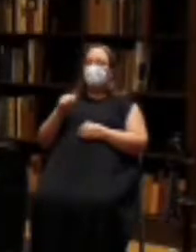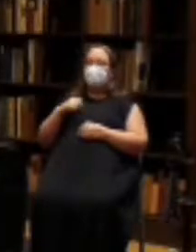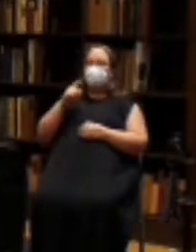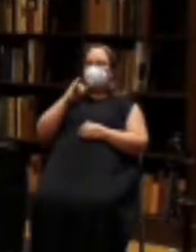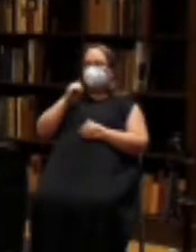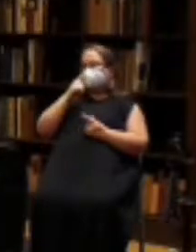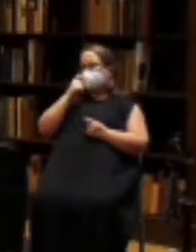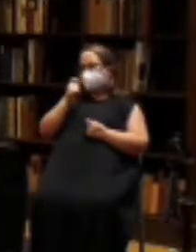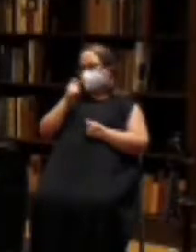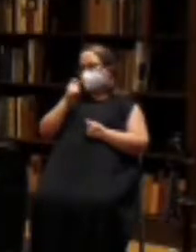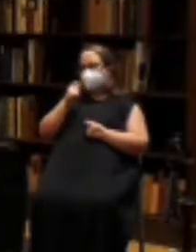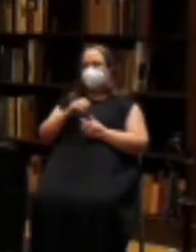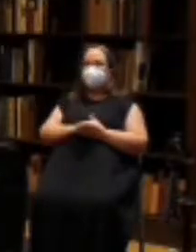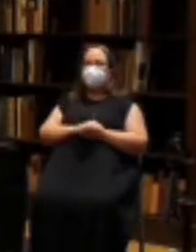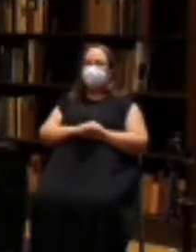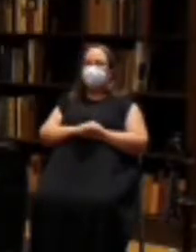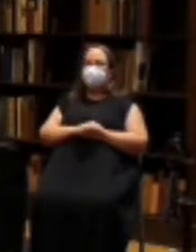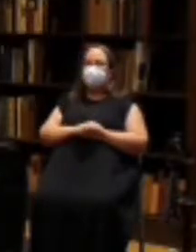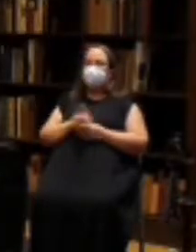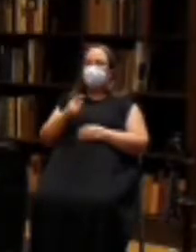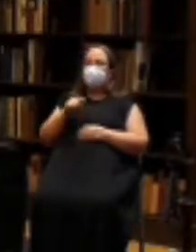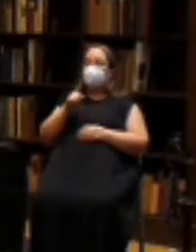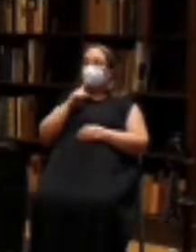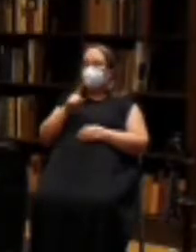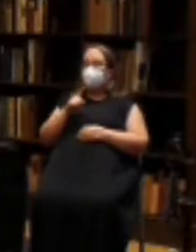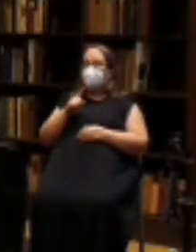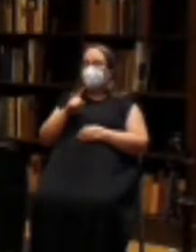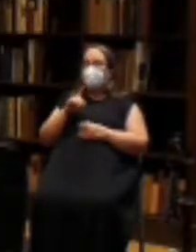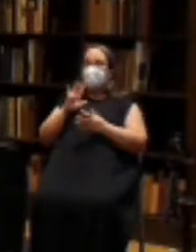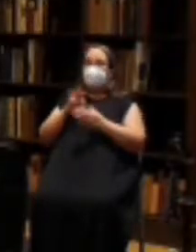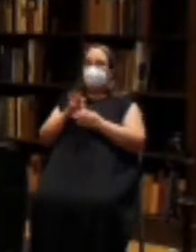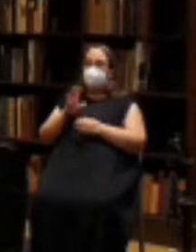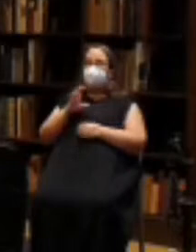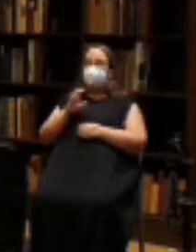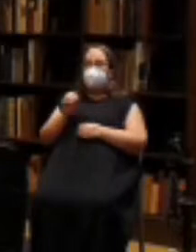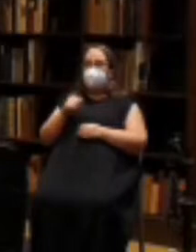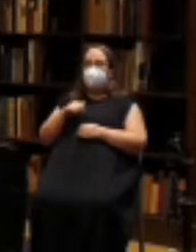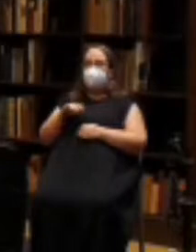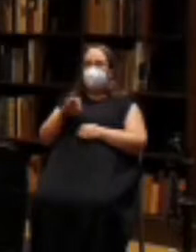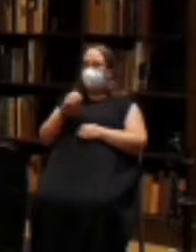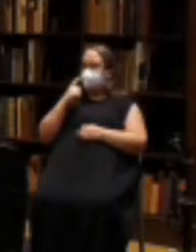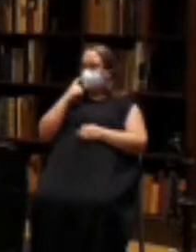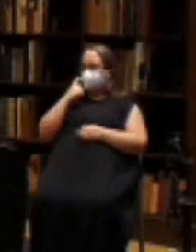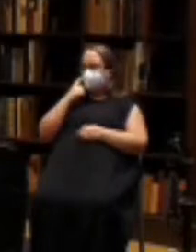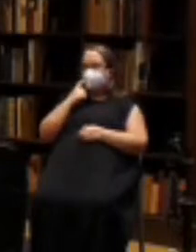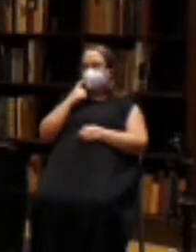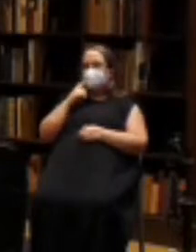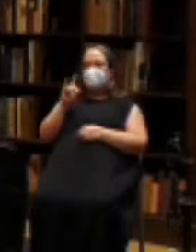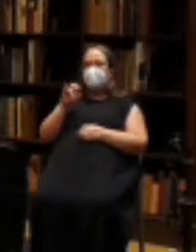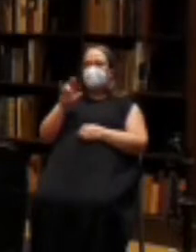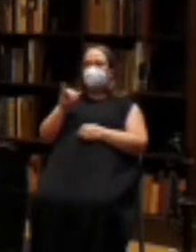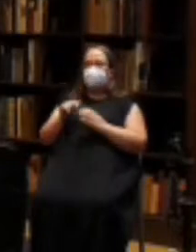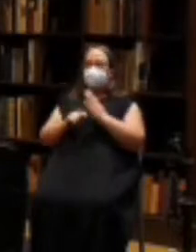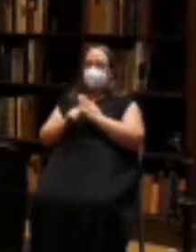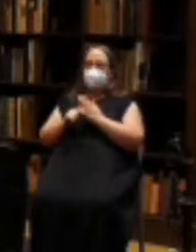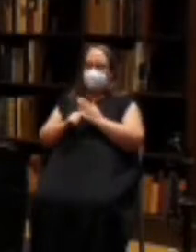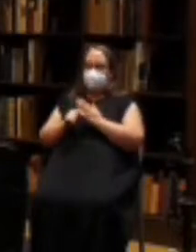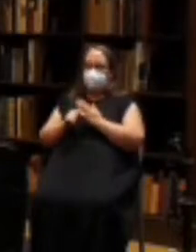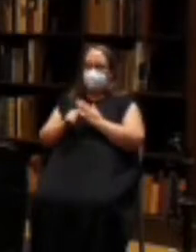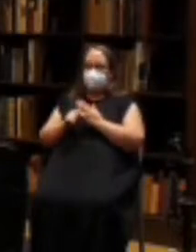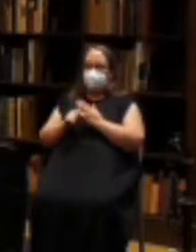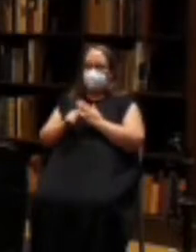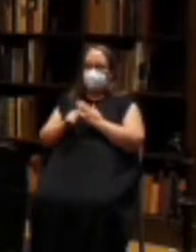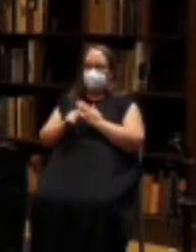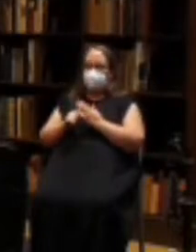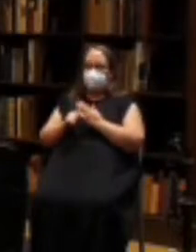think it's interesting, right? There are definitely connections, and actually I found out not that long ago that Chicory magazine was